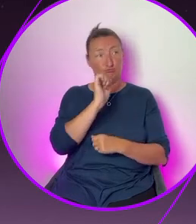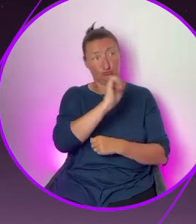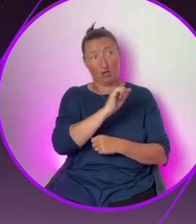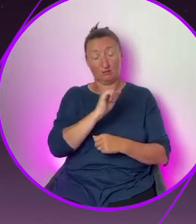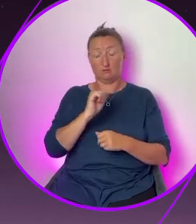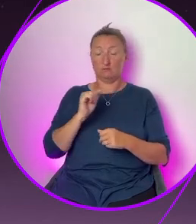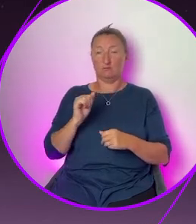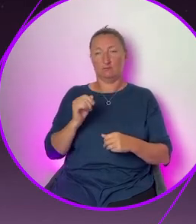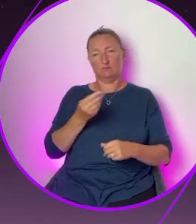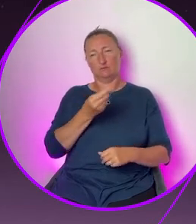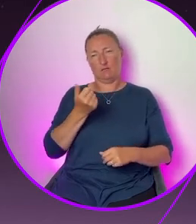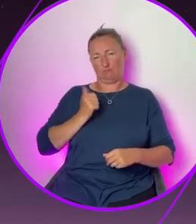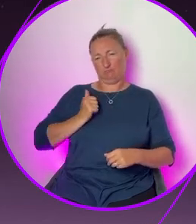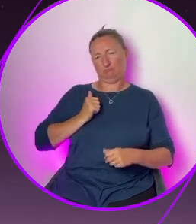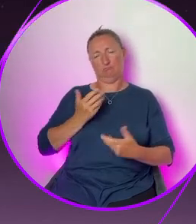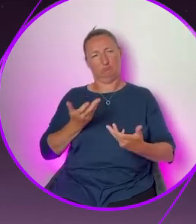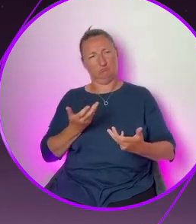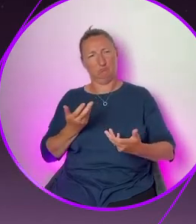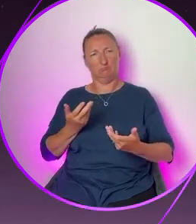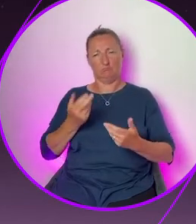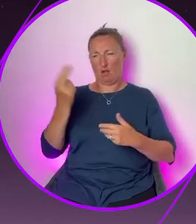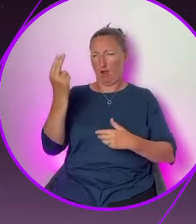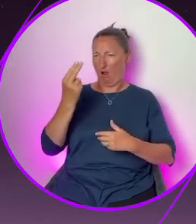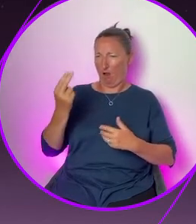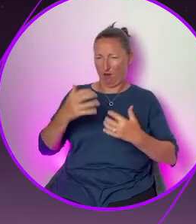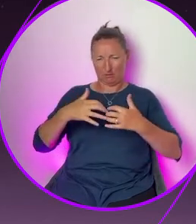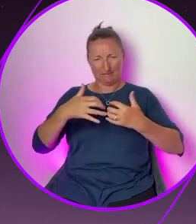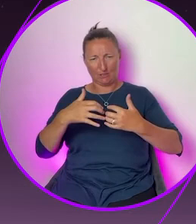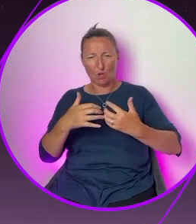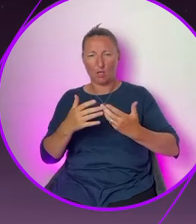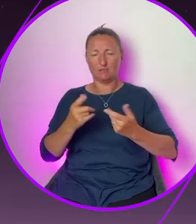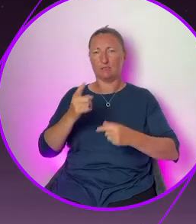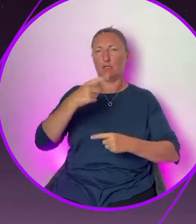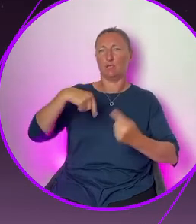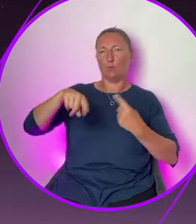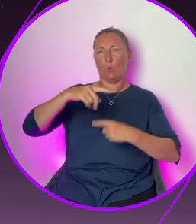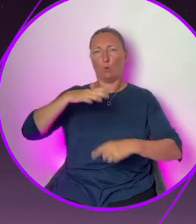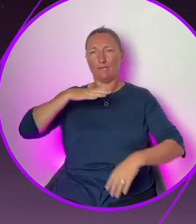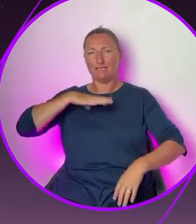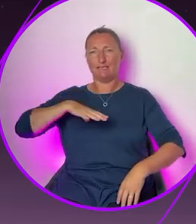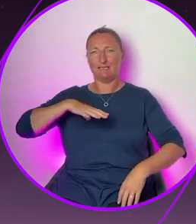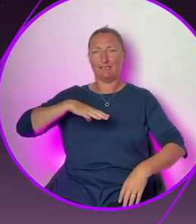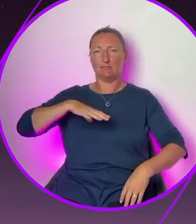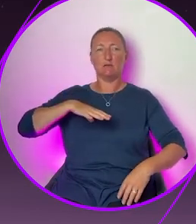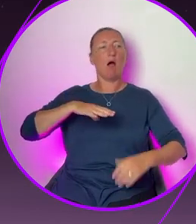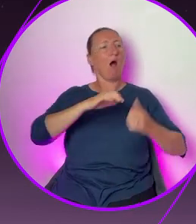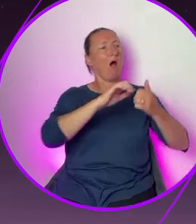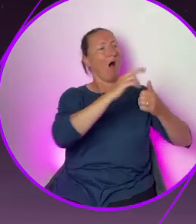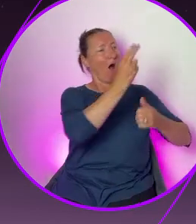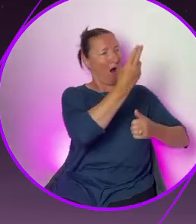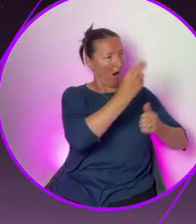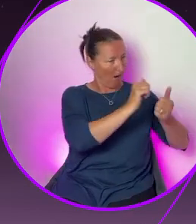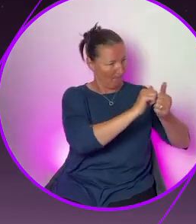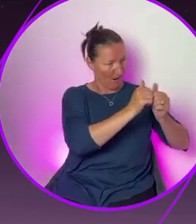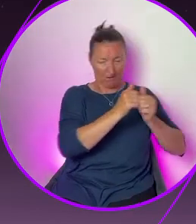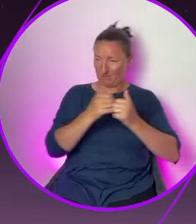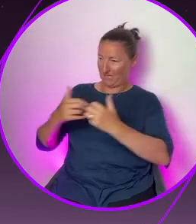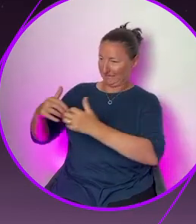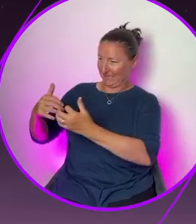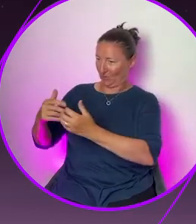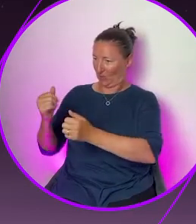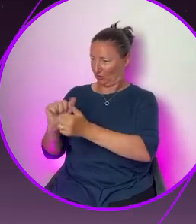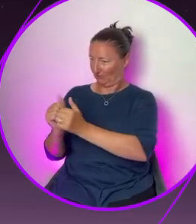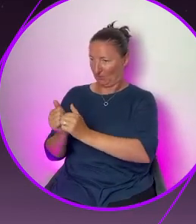of a presumption that for art and tech, what you need is necessarily an art partner and a tech partner. And I guess what we're arguing